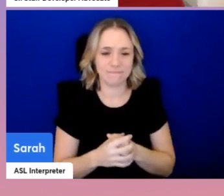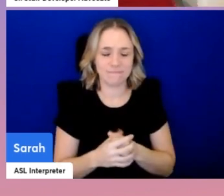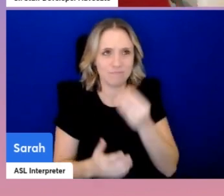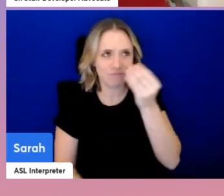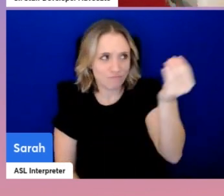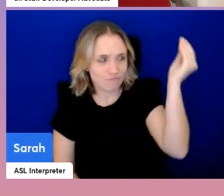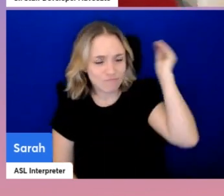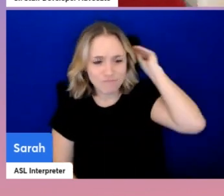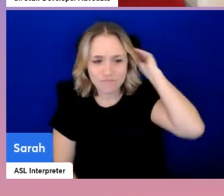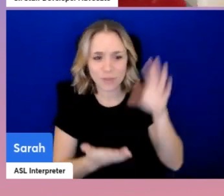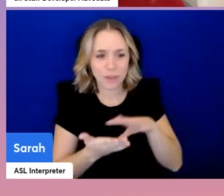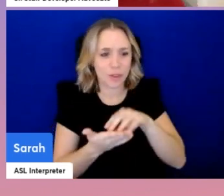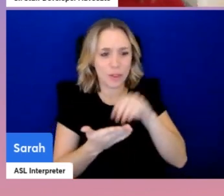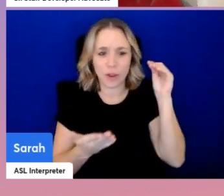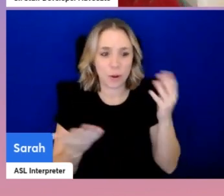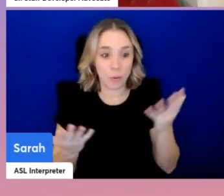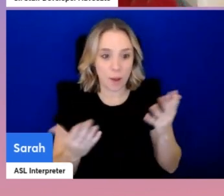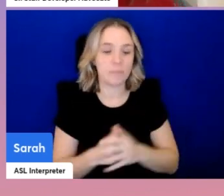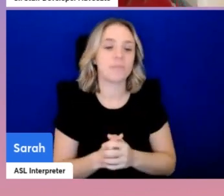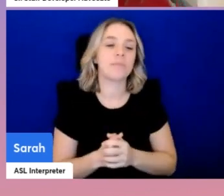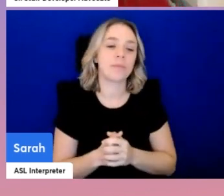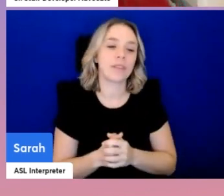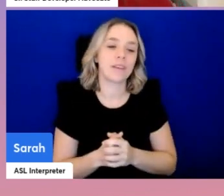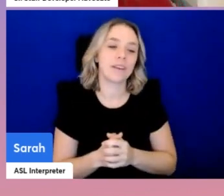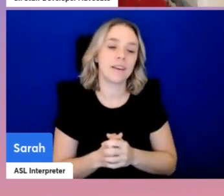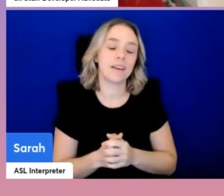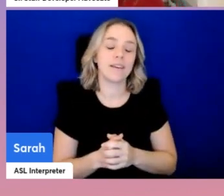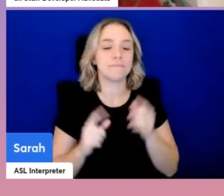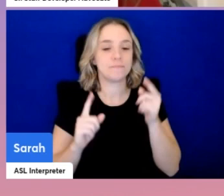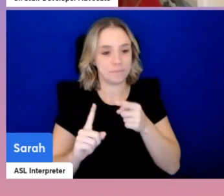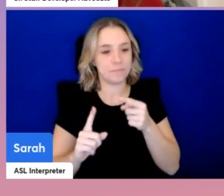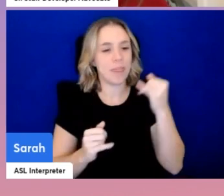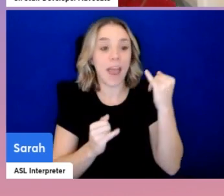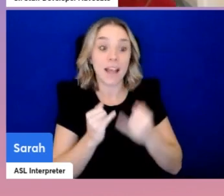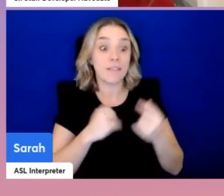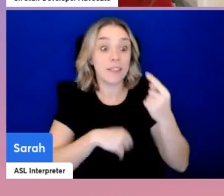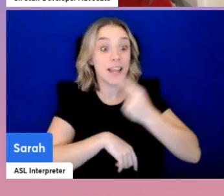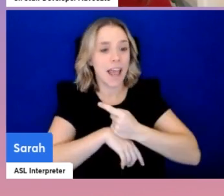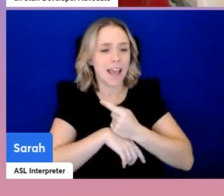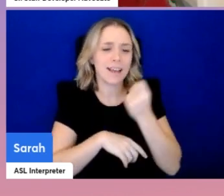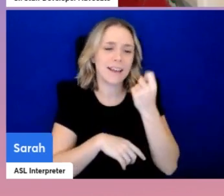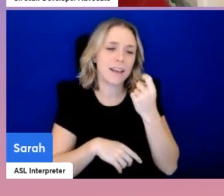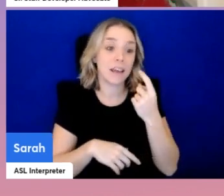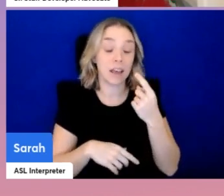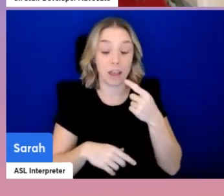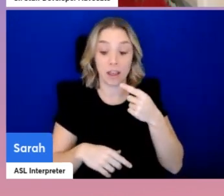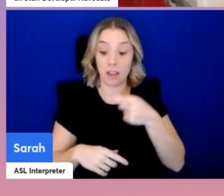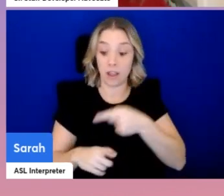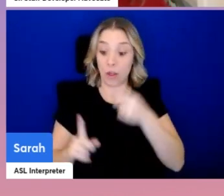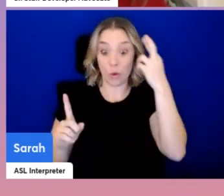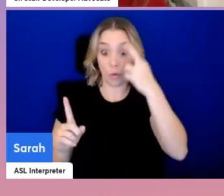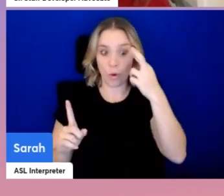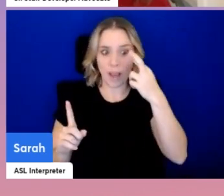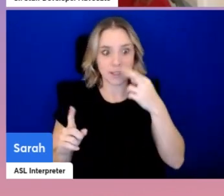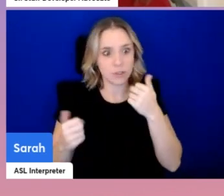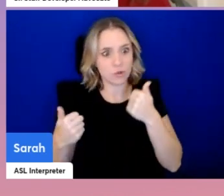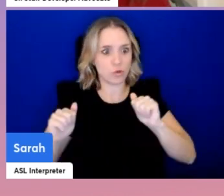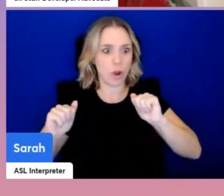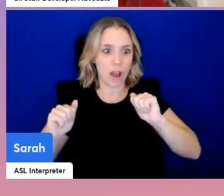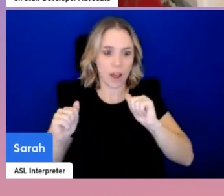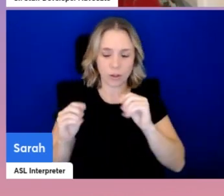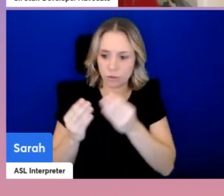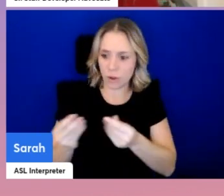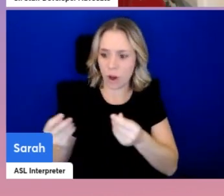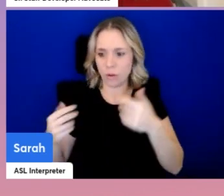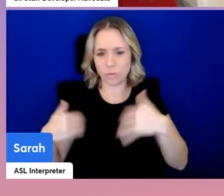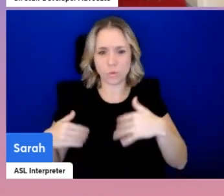learn? So at the end of the day, I wasn't doing this to solve some great tech problem. Rather, I just wanted to see